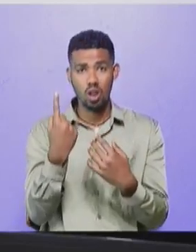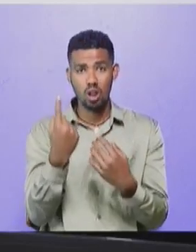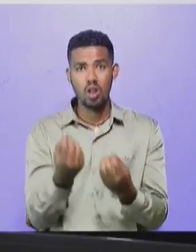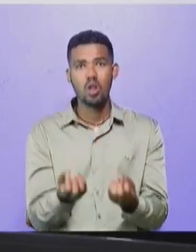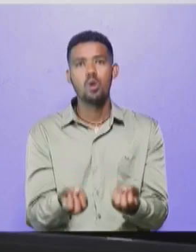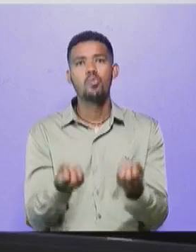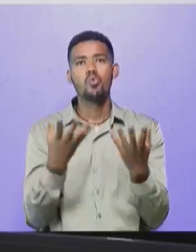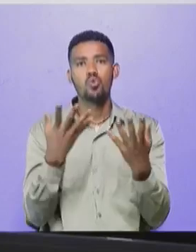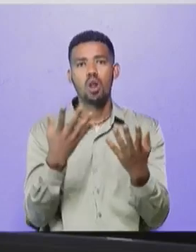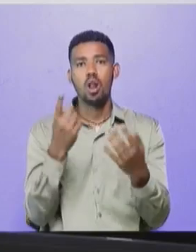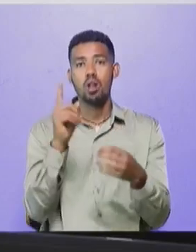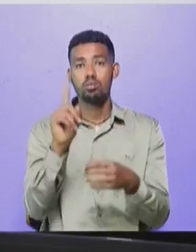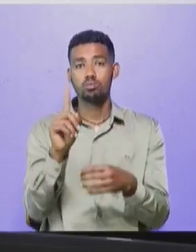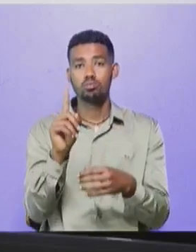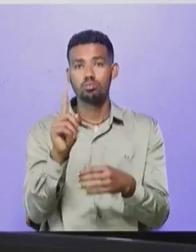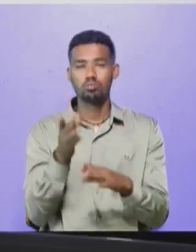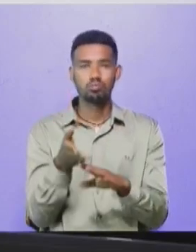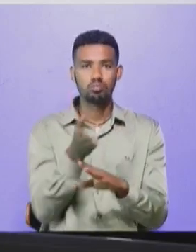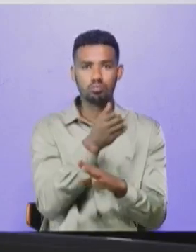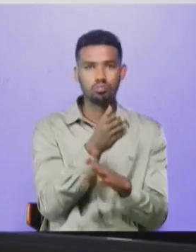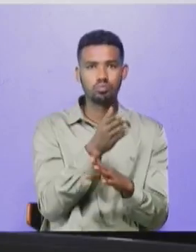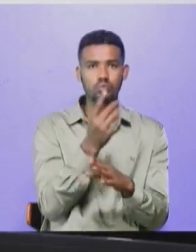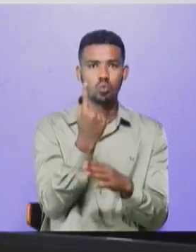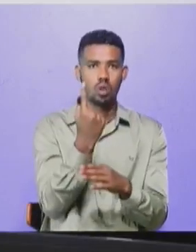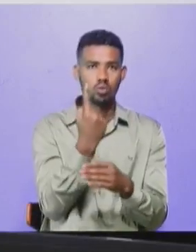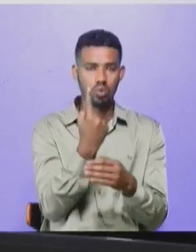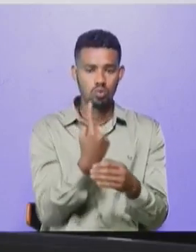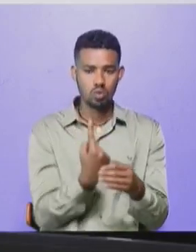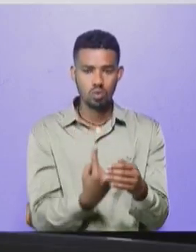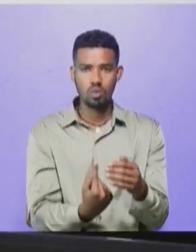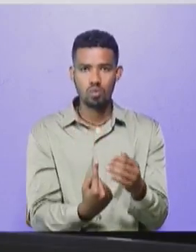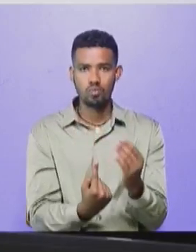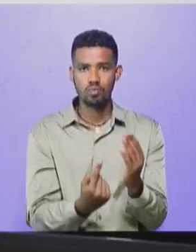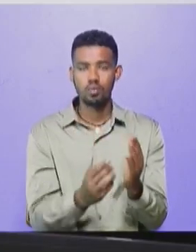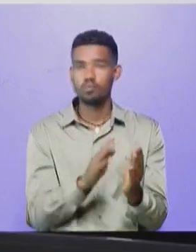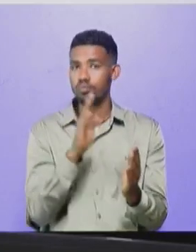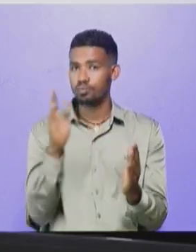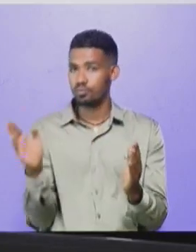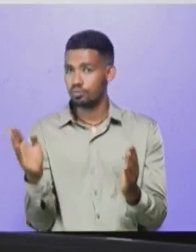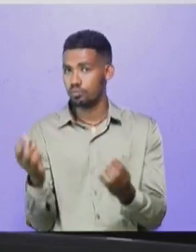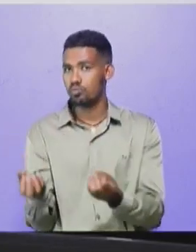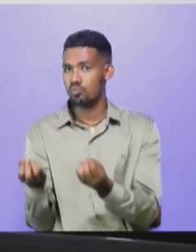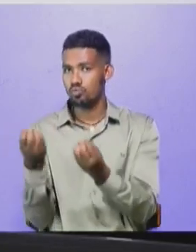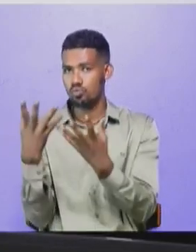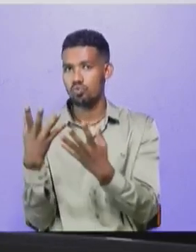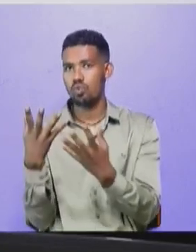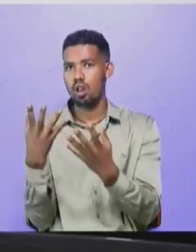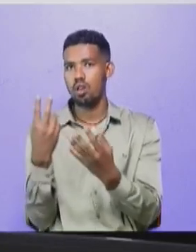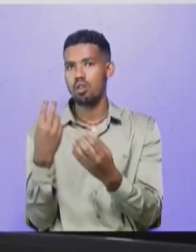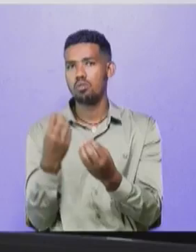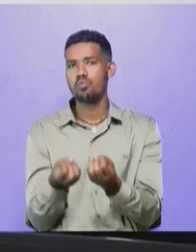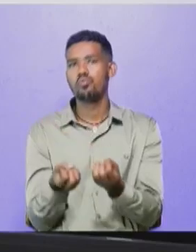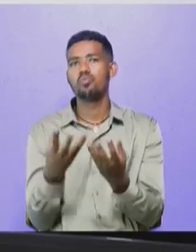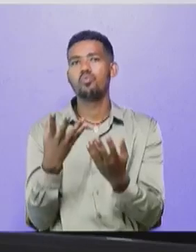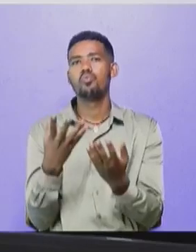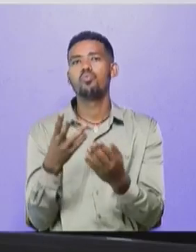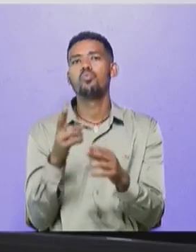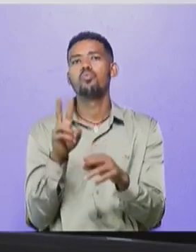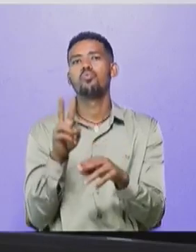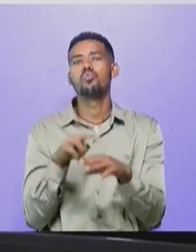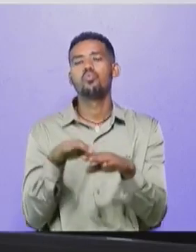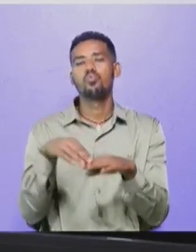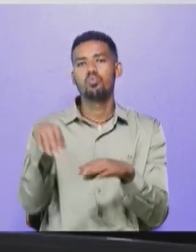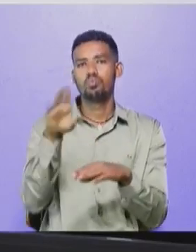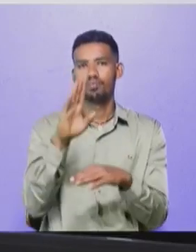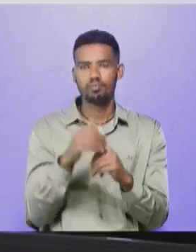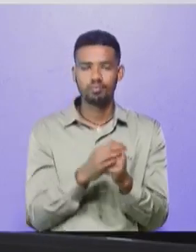Plural. So one dog, one tree, one box, one story, one key. So